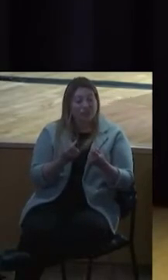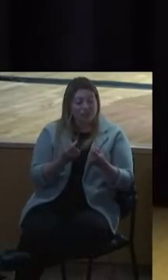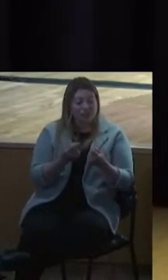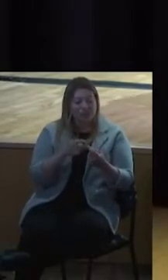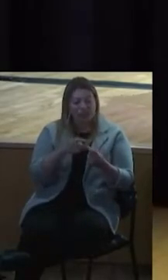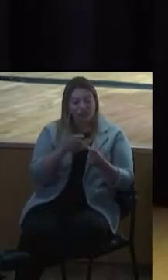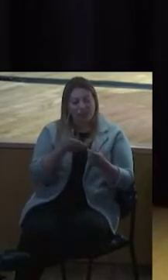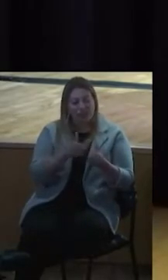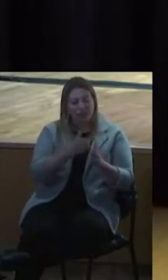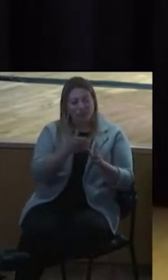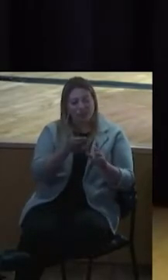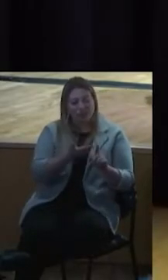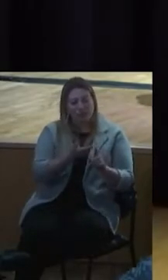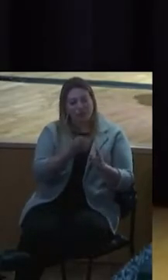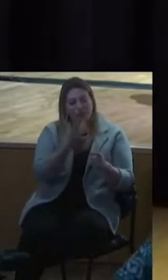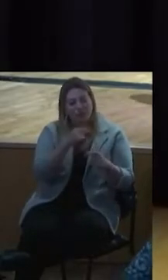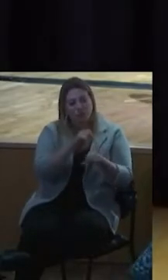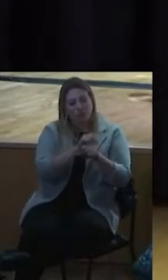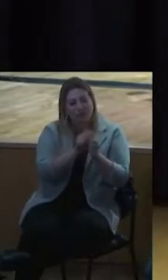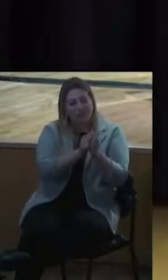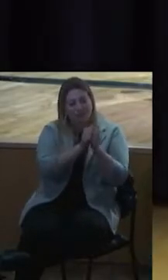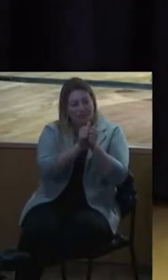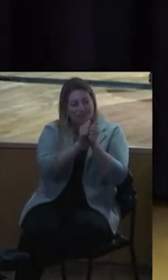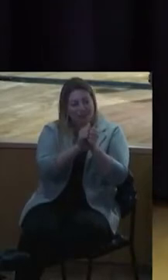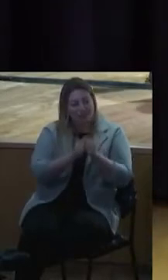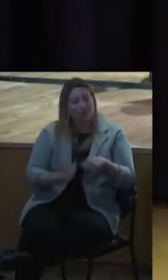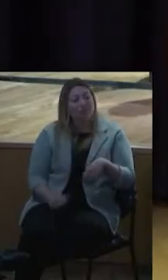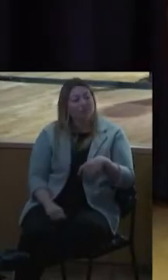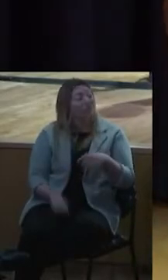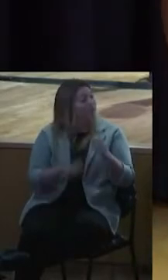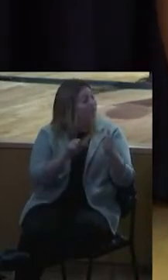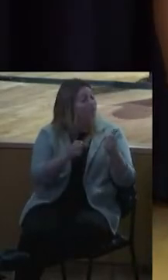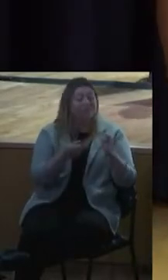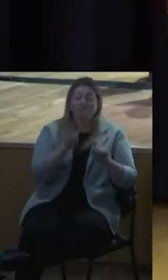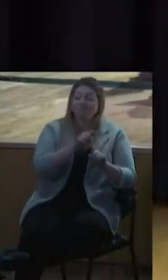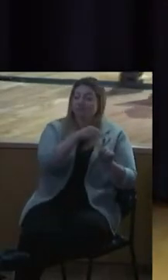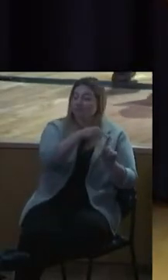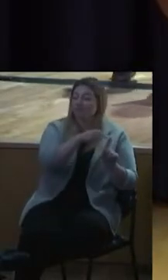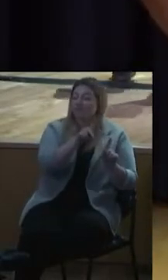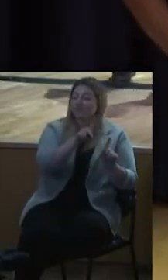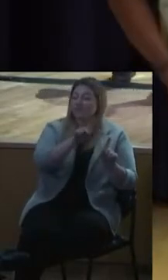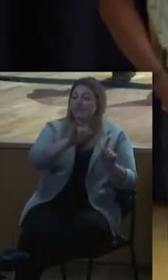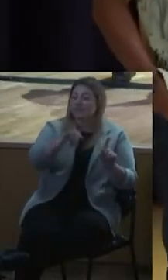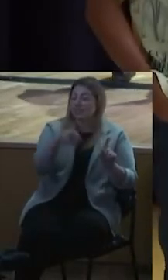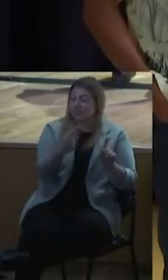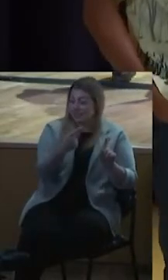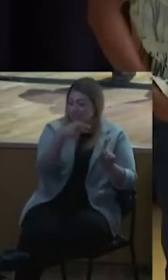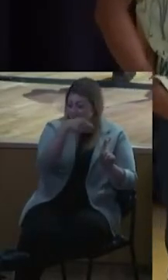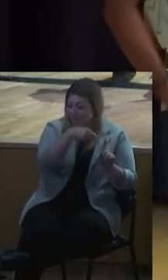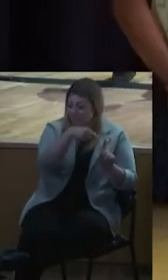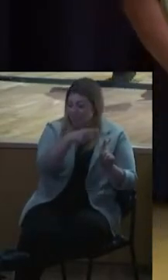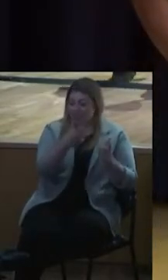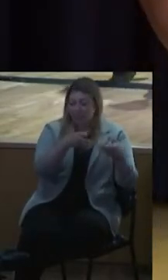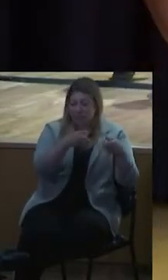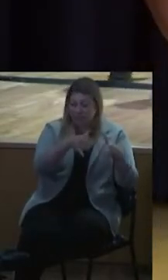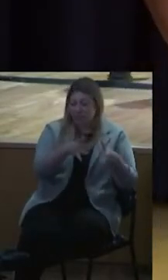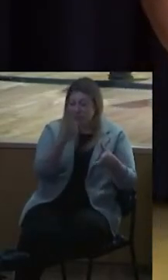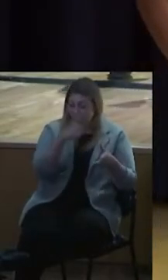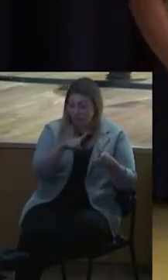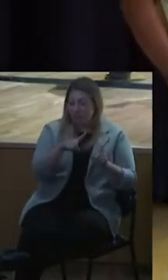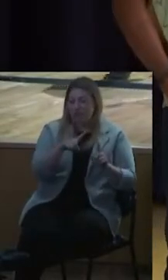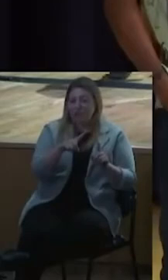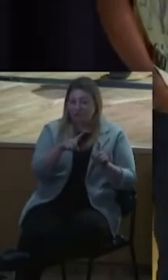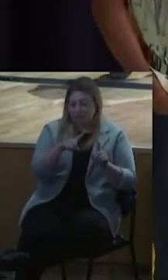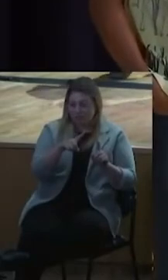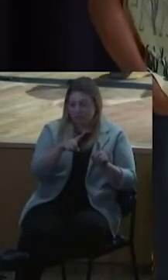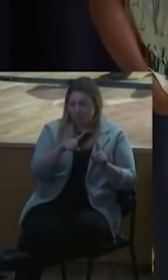him because he works very closely with him. Yeah, so coming up right now is Keith Chang. He is the director for Kuaʻaina Ulu